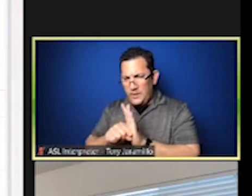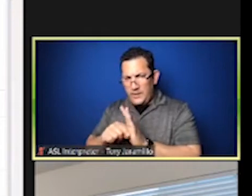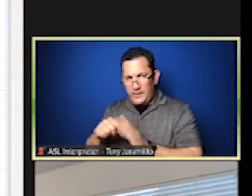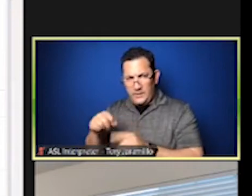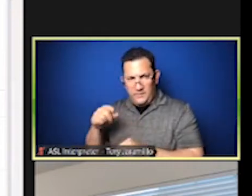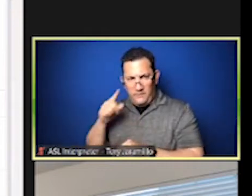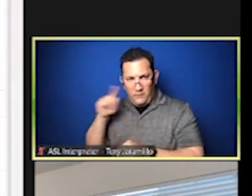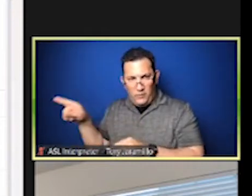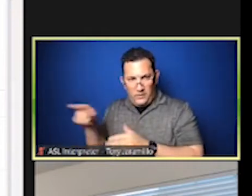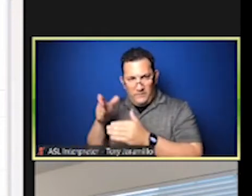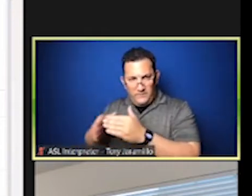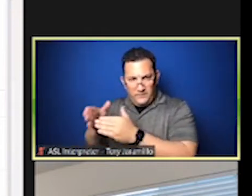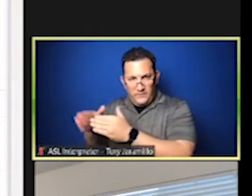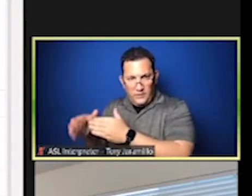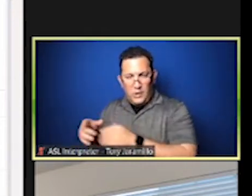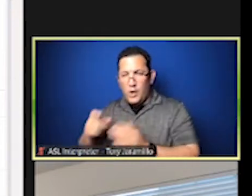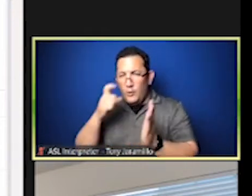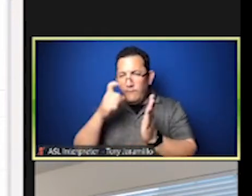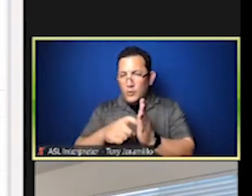clicking on the due date